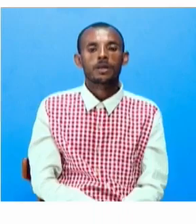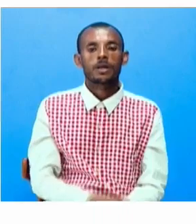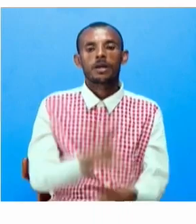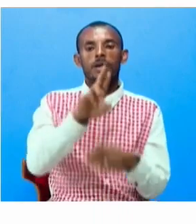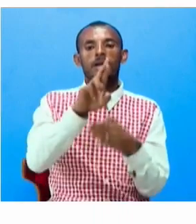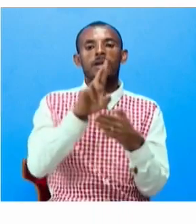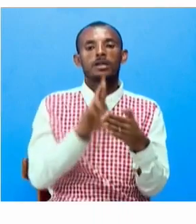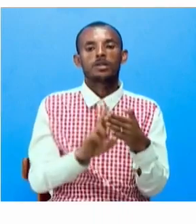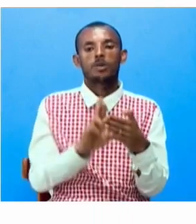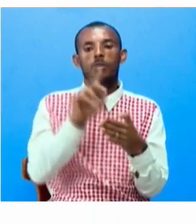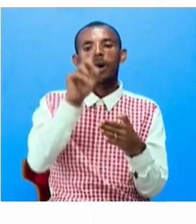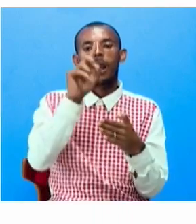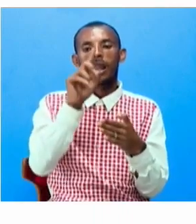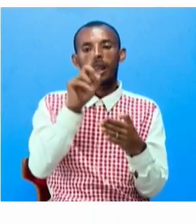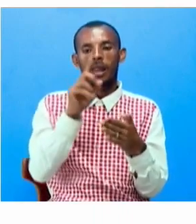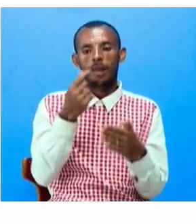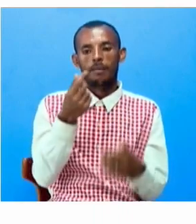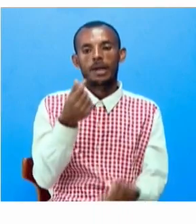Ratio 1 birr.